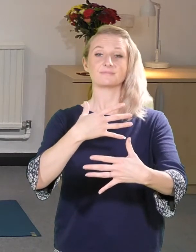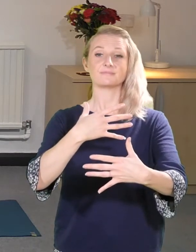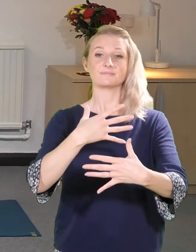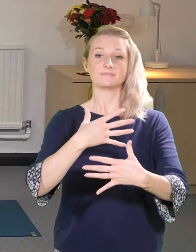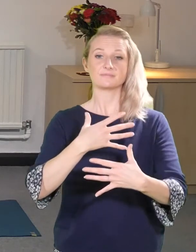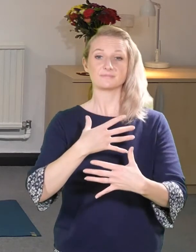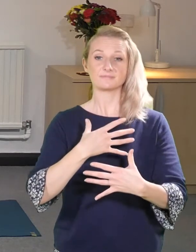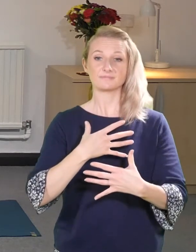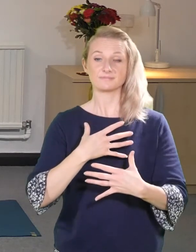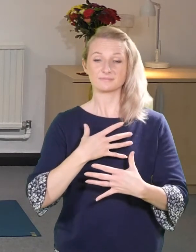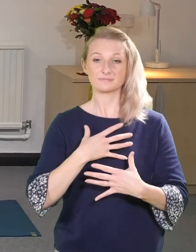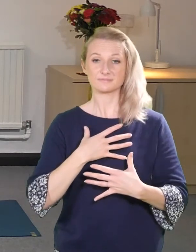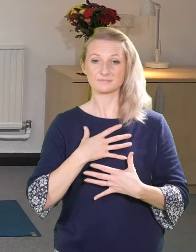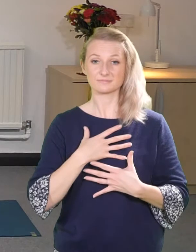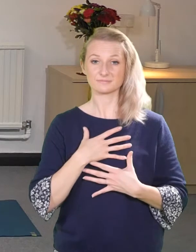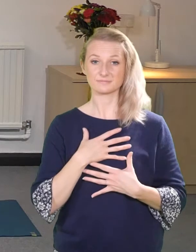Exhale.